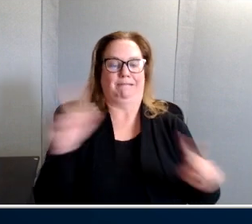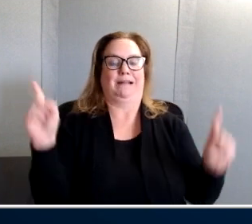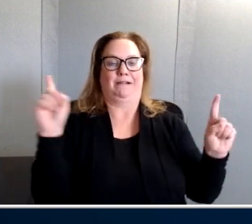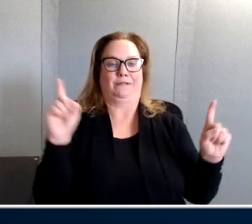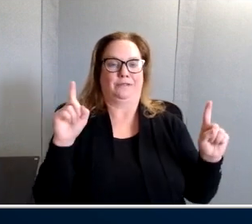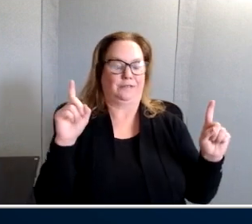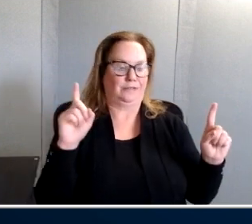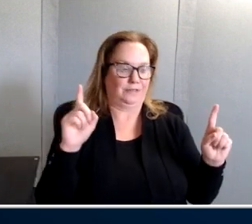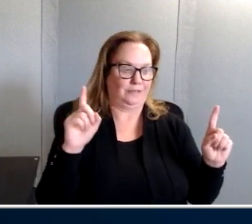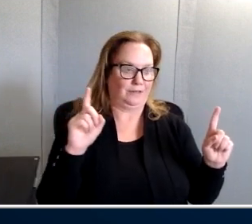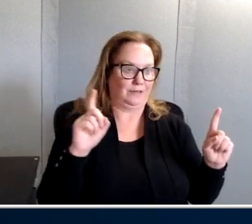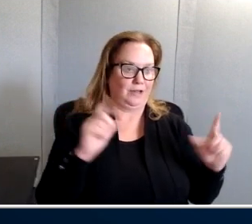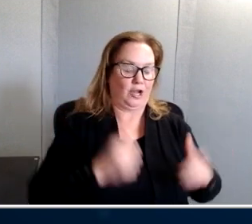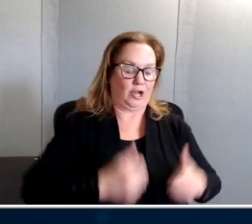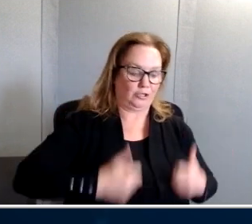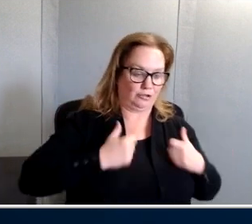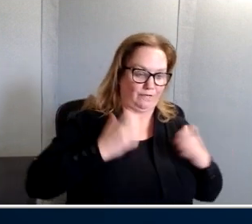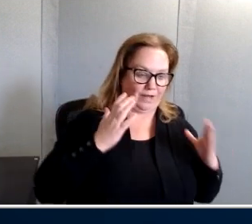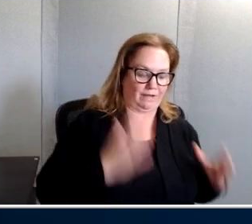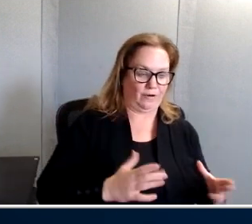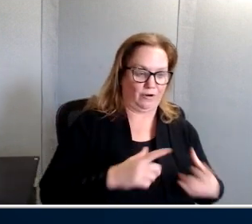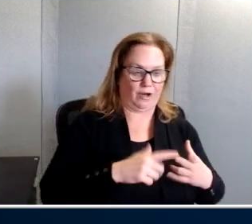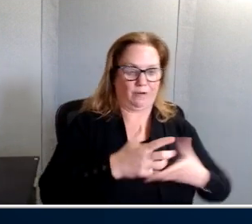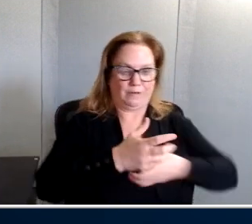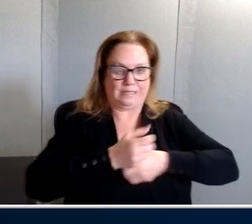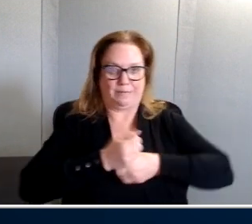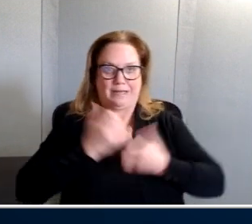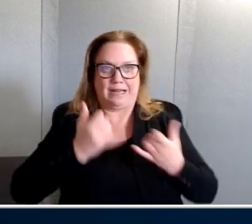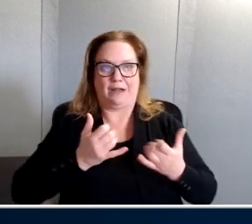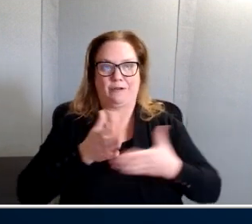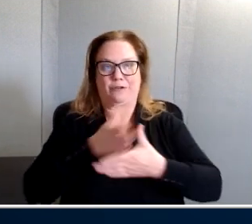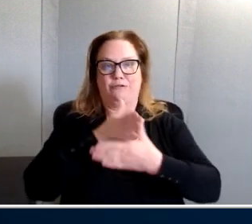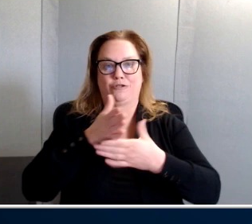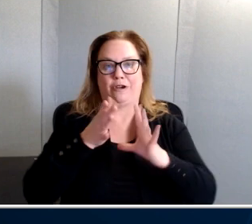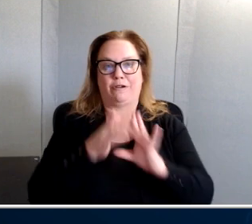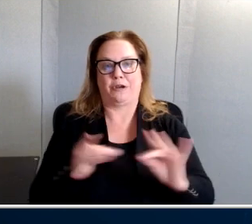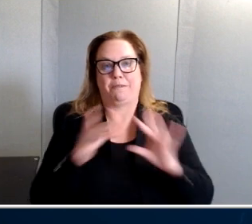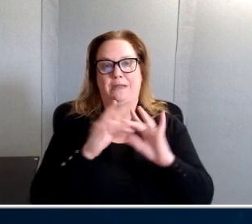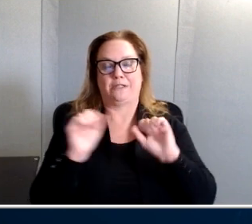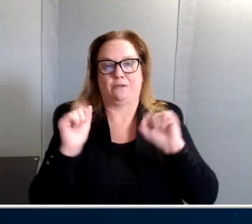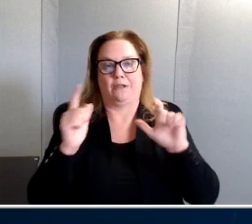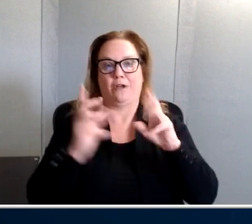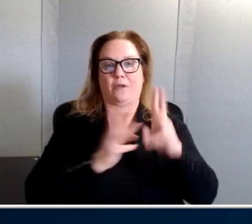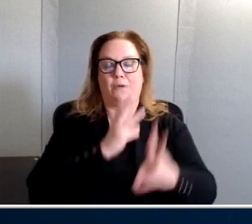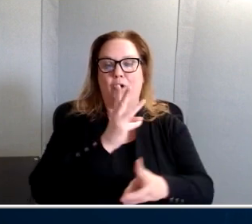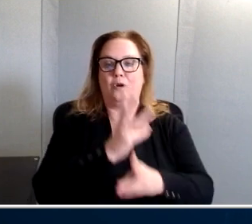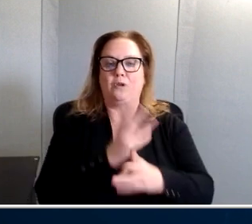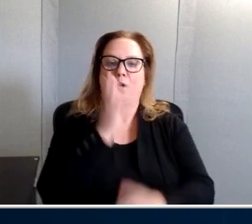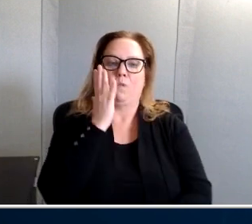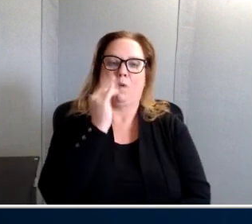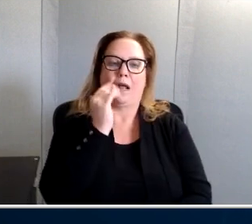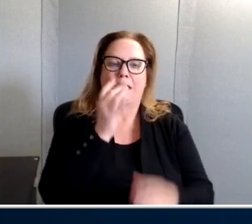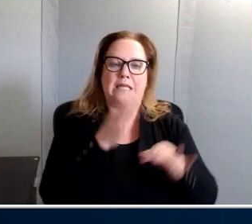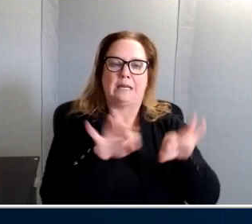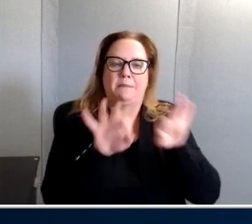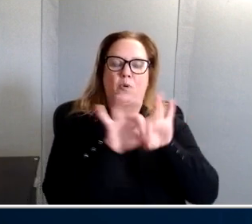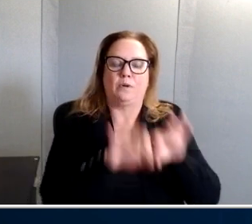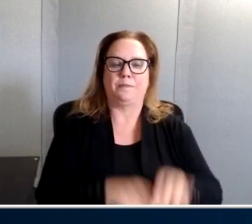from, a survivor, a recipient, and now you're sharing your message with the rest of the world. Why has that been so important to you?